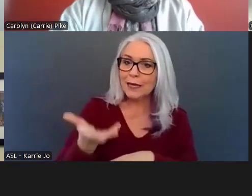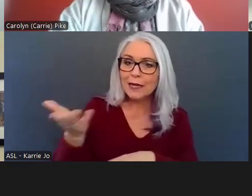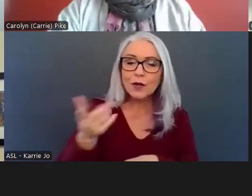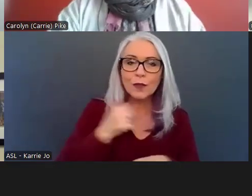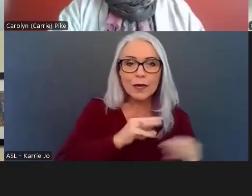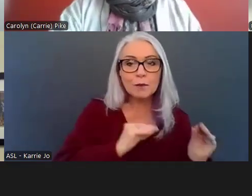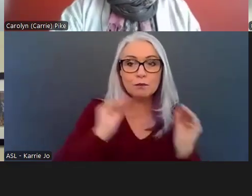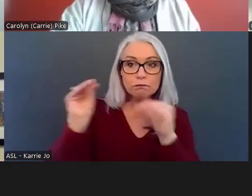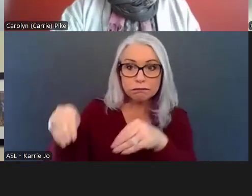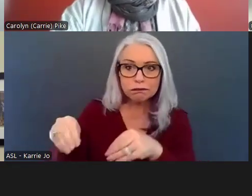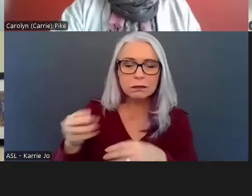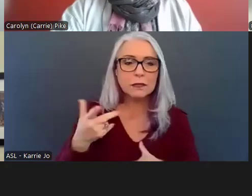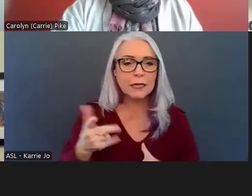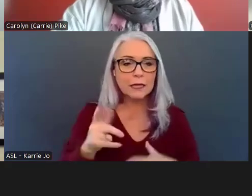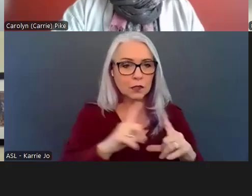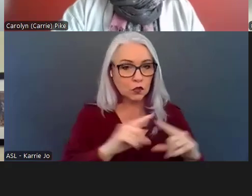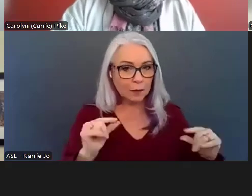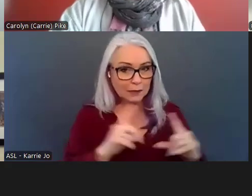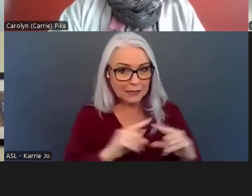the Japanese